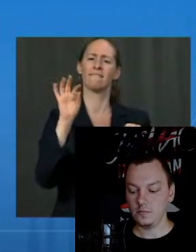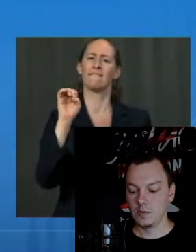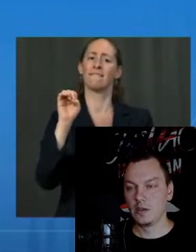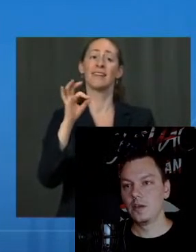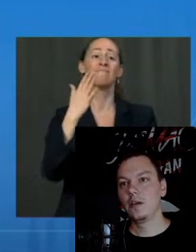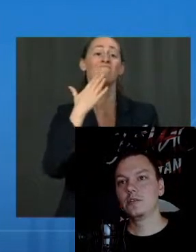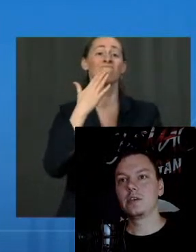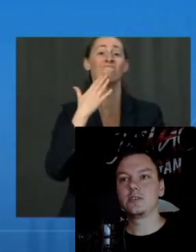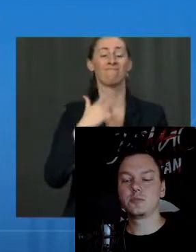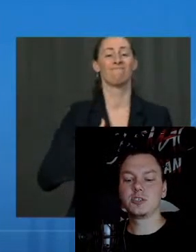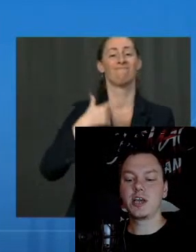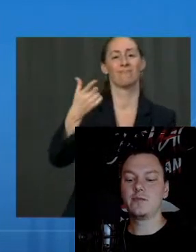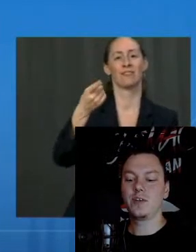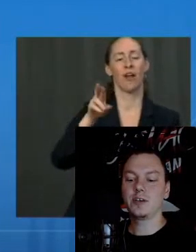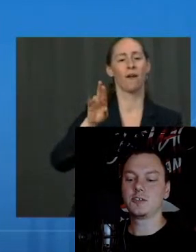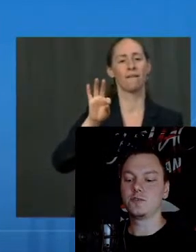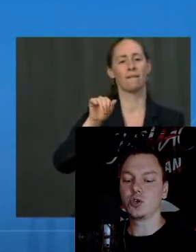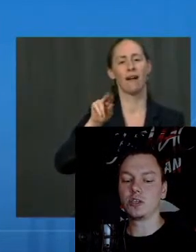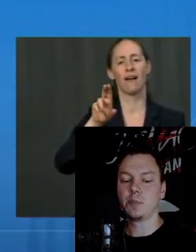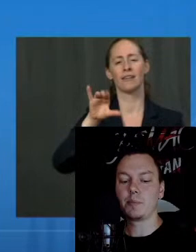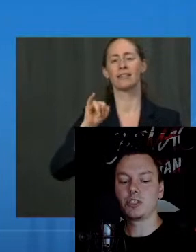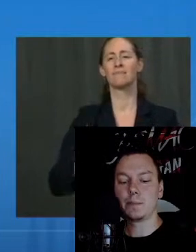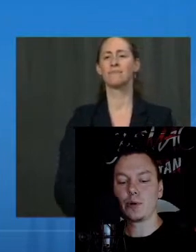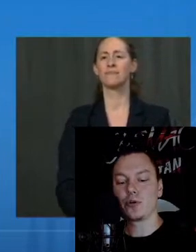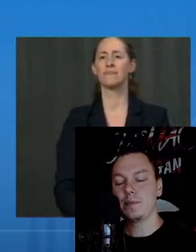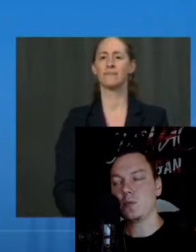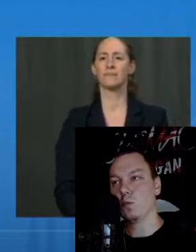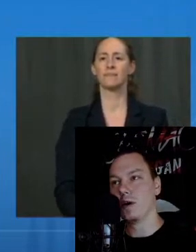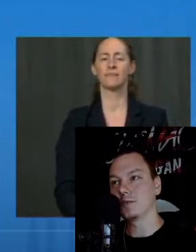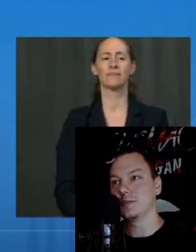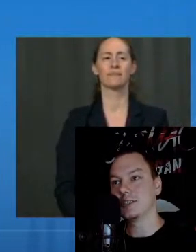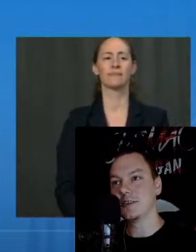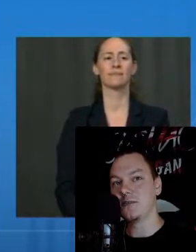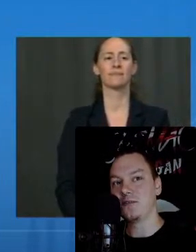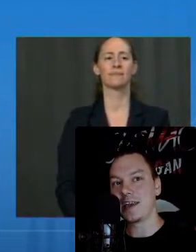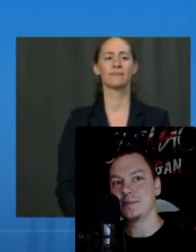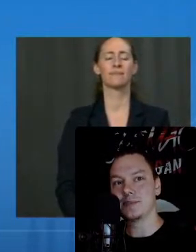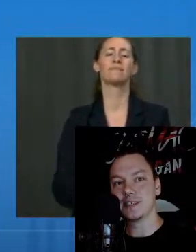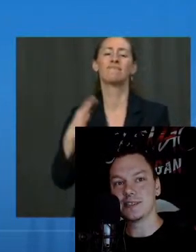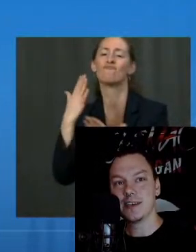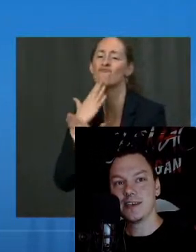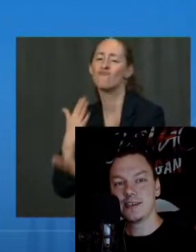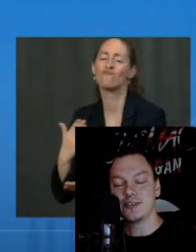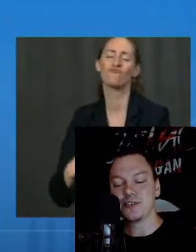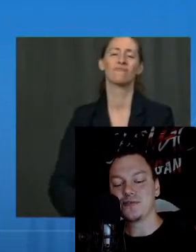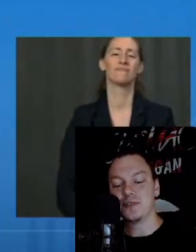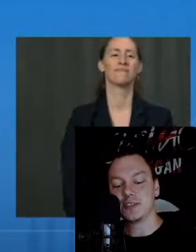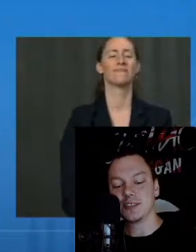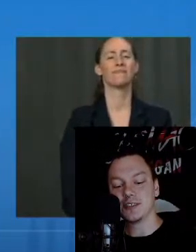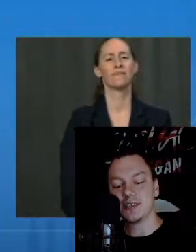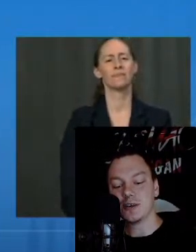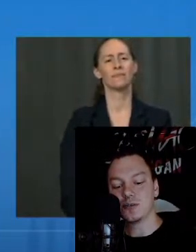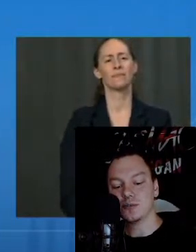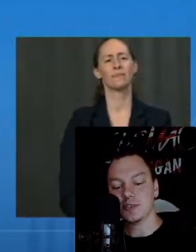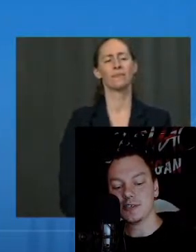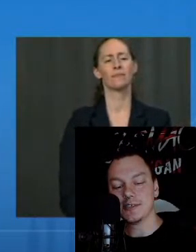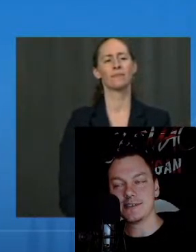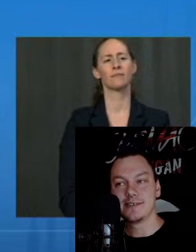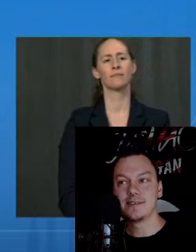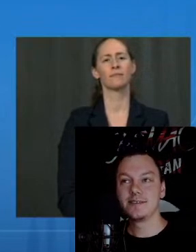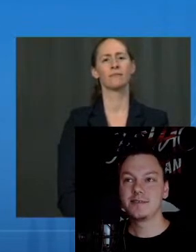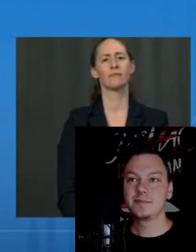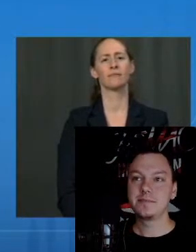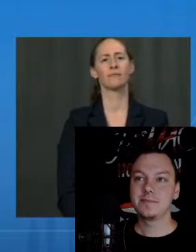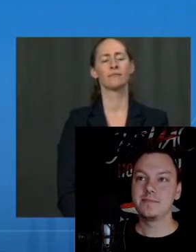Fauci. Thank you so much, John Vickers, for joining the membership program, and welcome to the family. Today, you're officially a